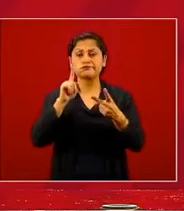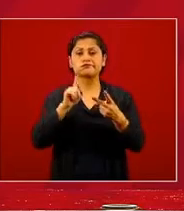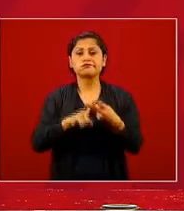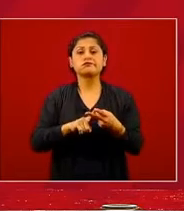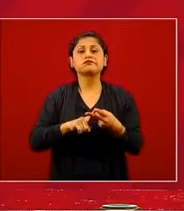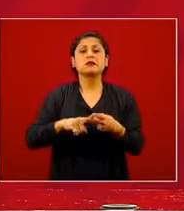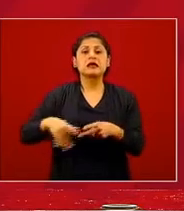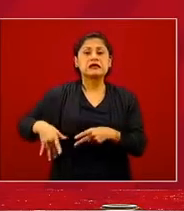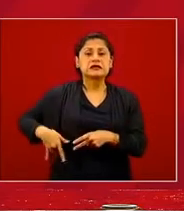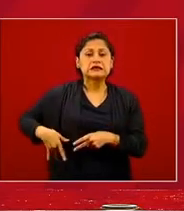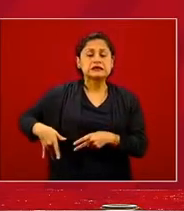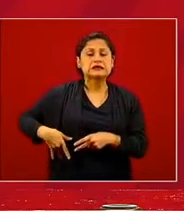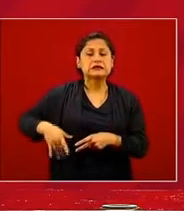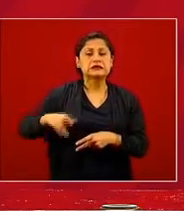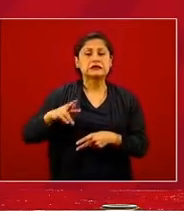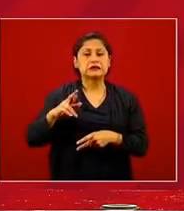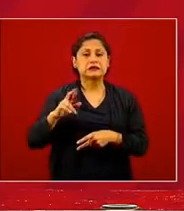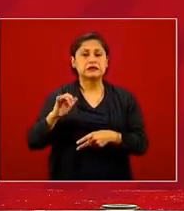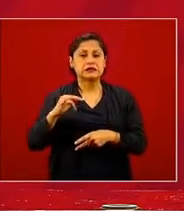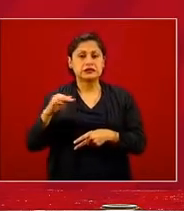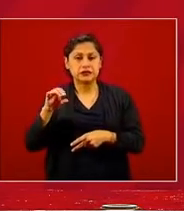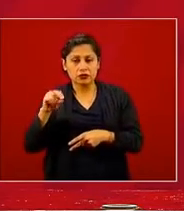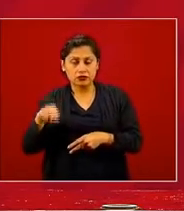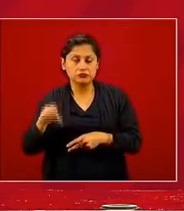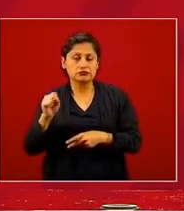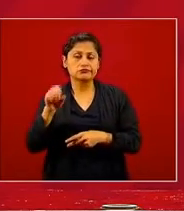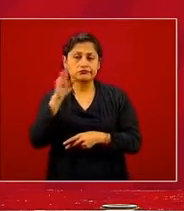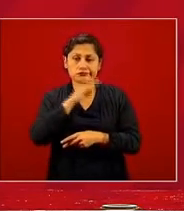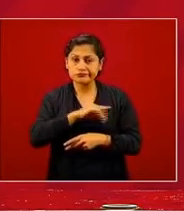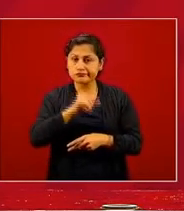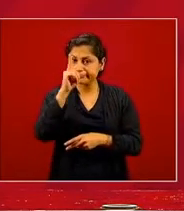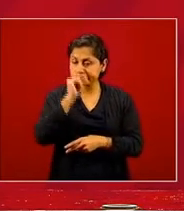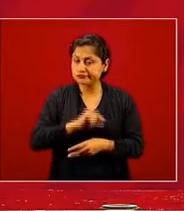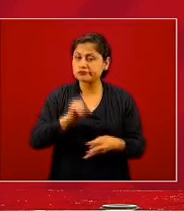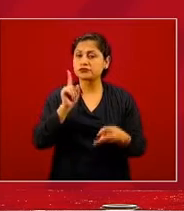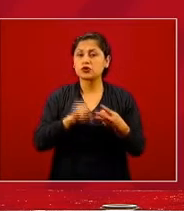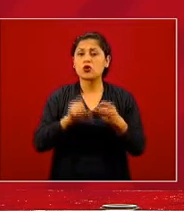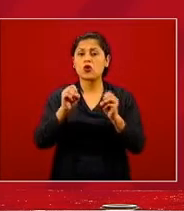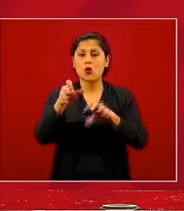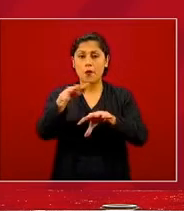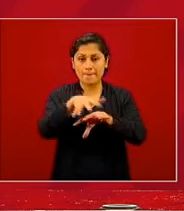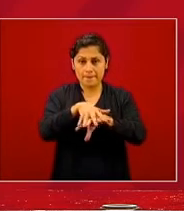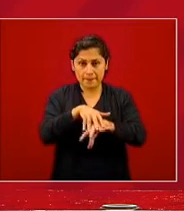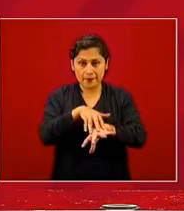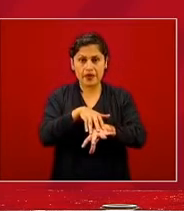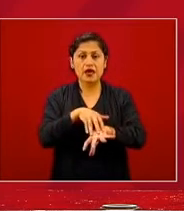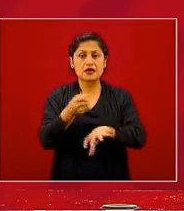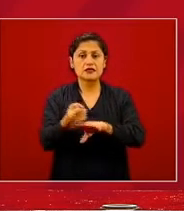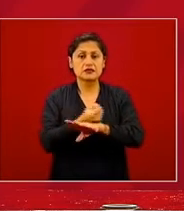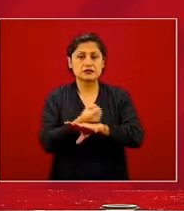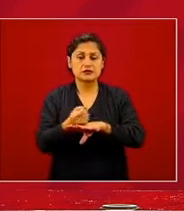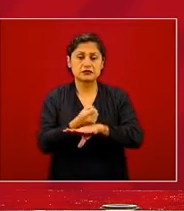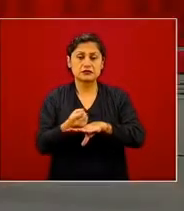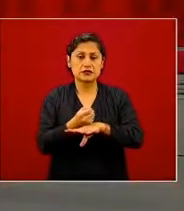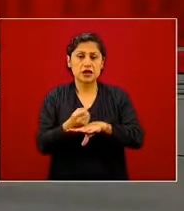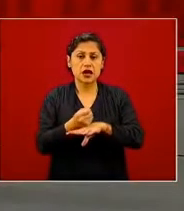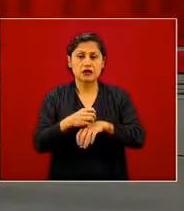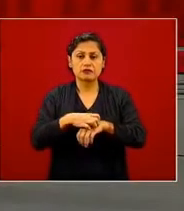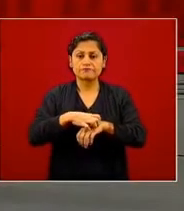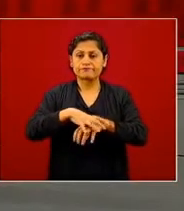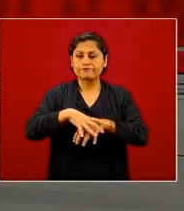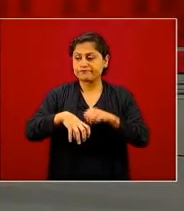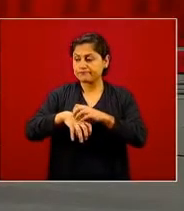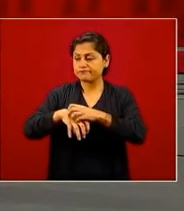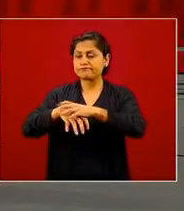maybe renal kidney failure, some um, lesions in their feet, which